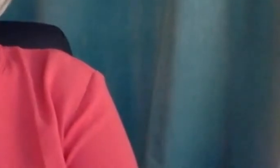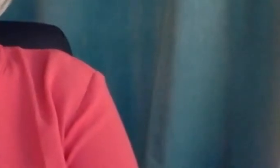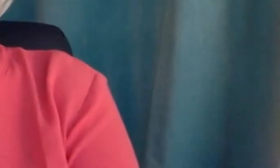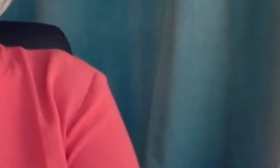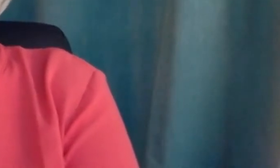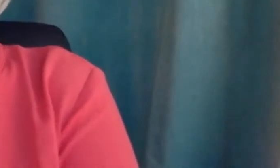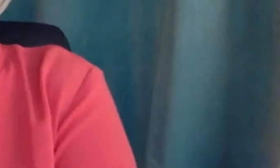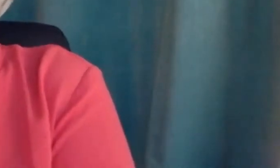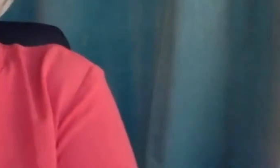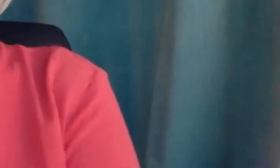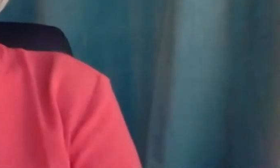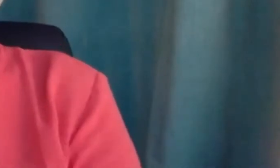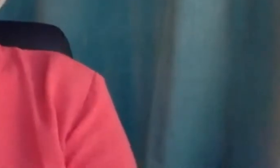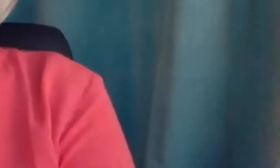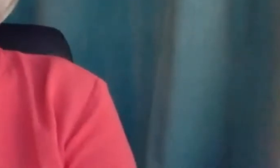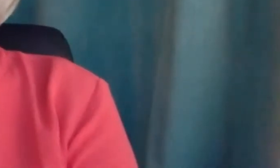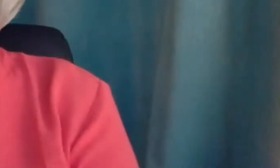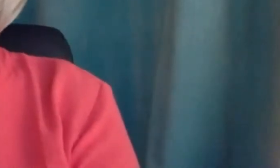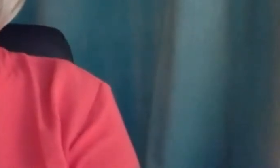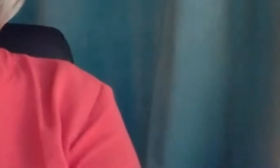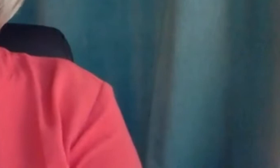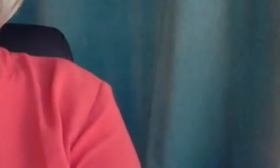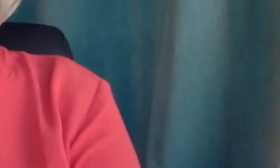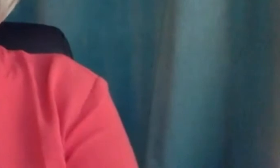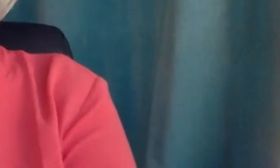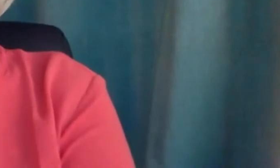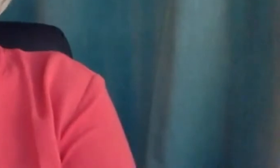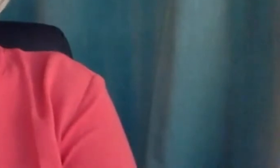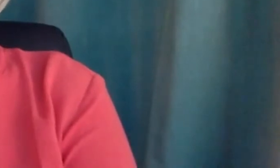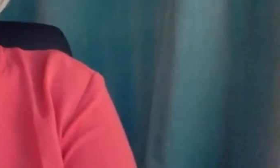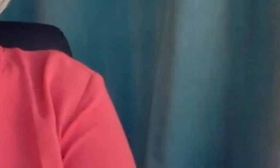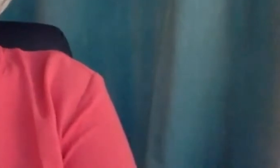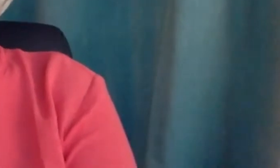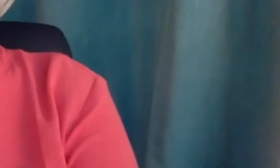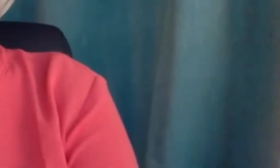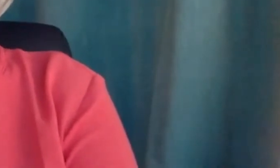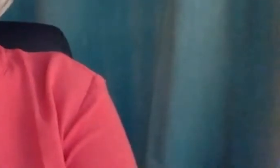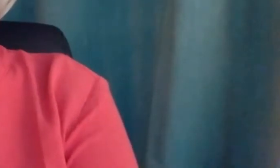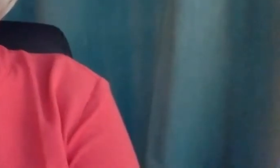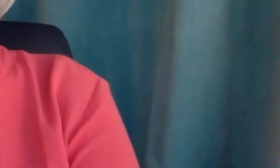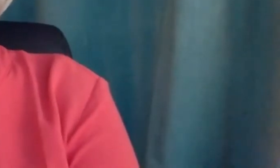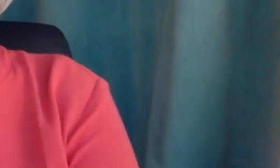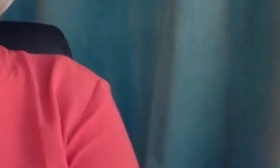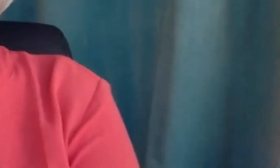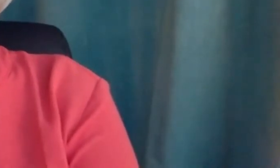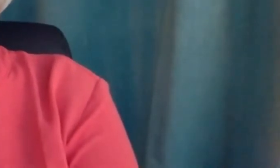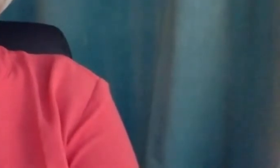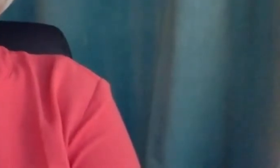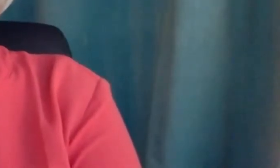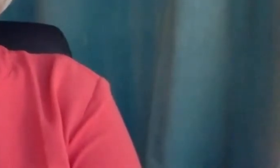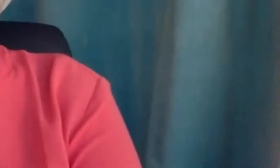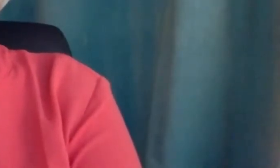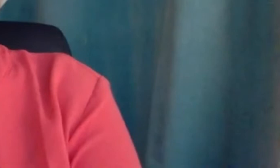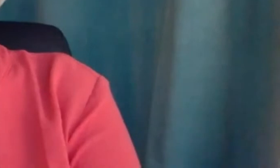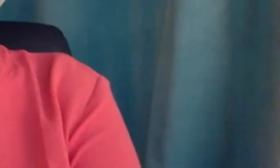can find and help them find employment that realizes their potential and allows them to be meaningful contributors in the